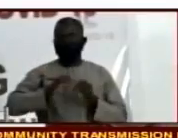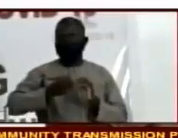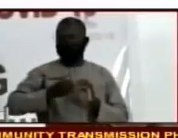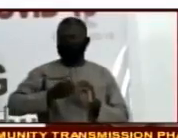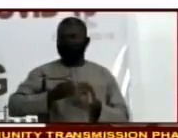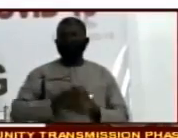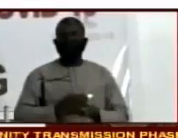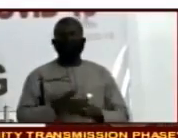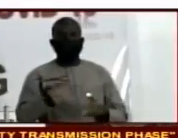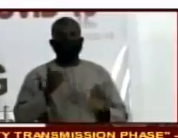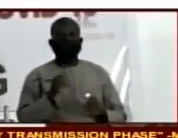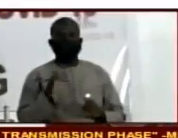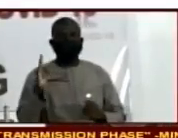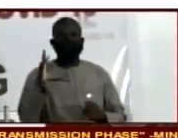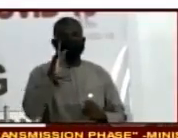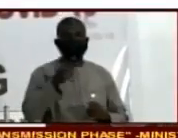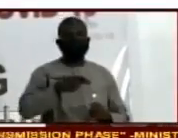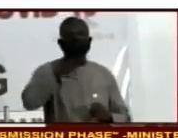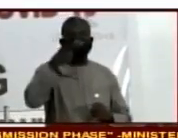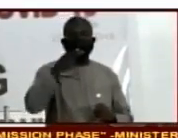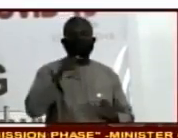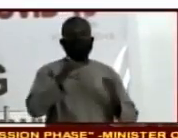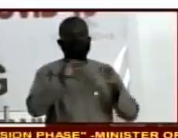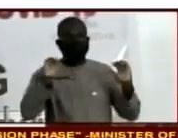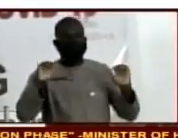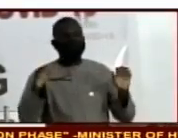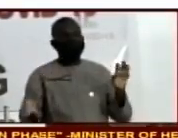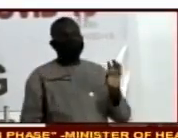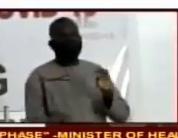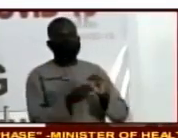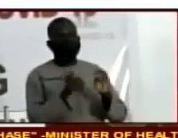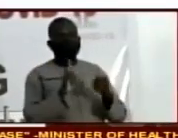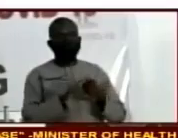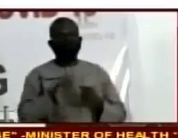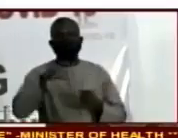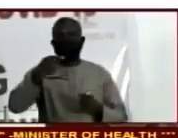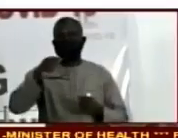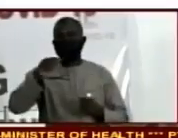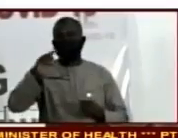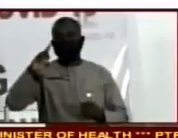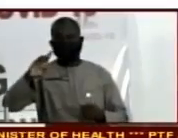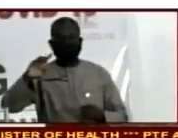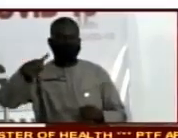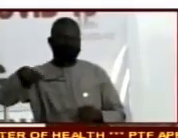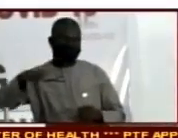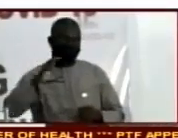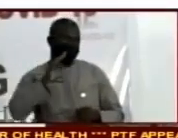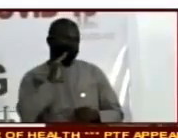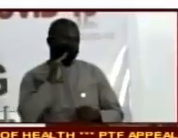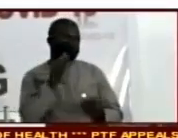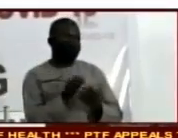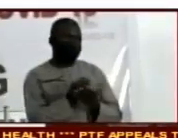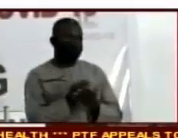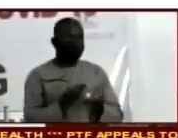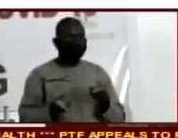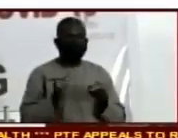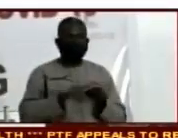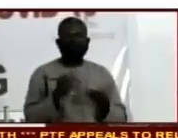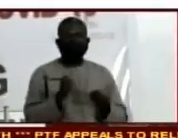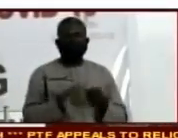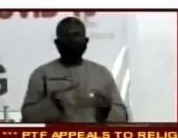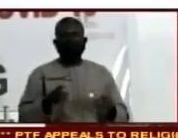aviation to the greater heights and is adding to the GDP and to the general well-being of our economy. So we want to come back quick. We want to come back